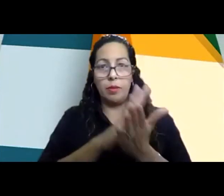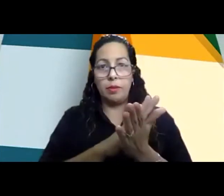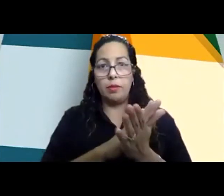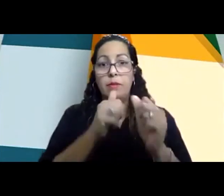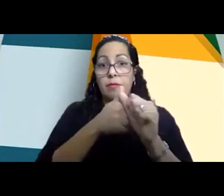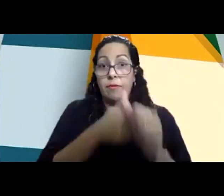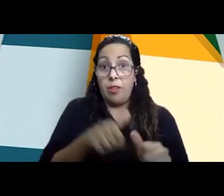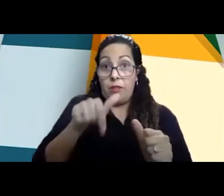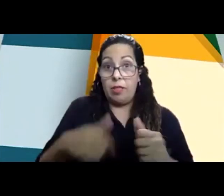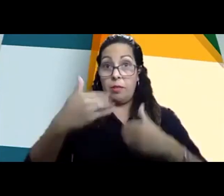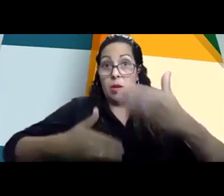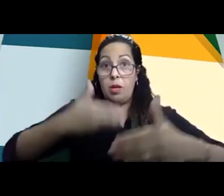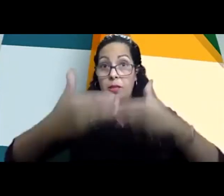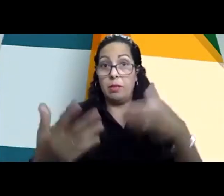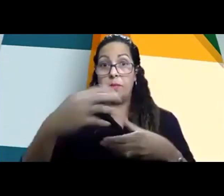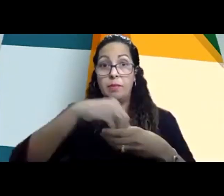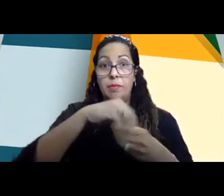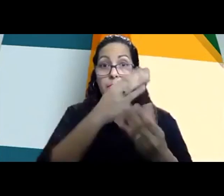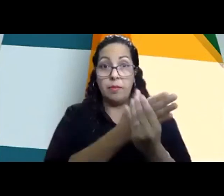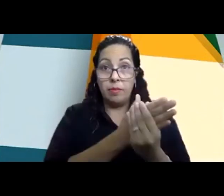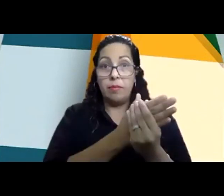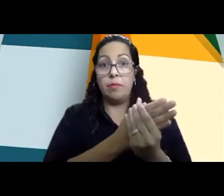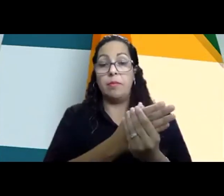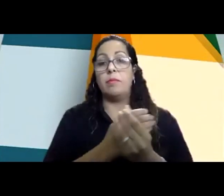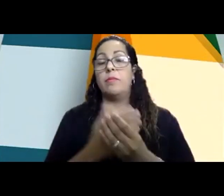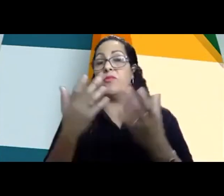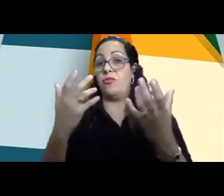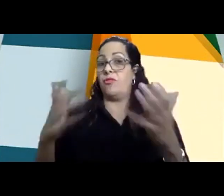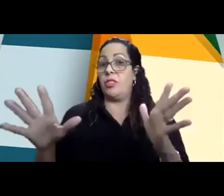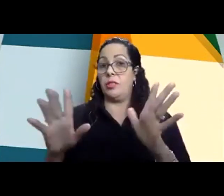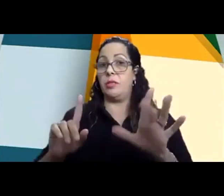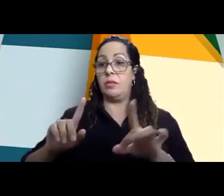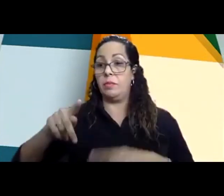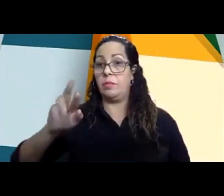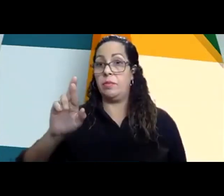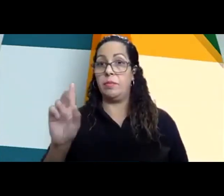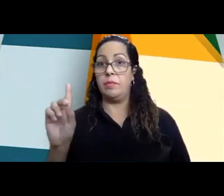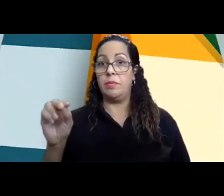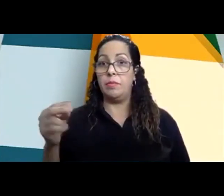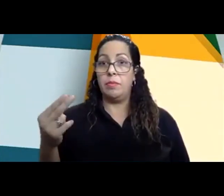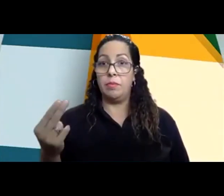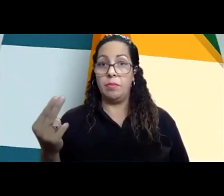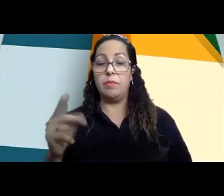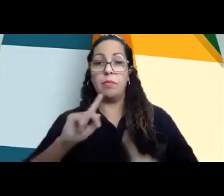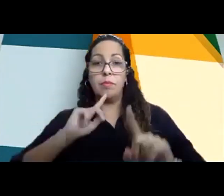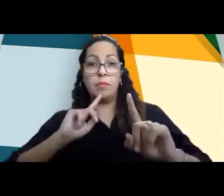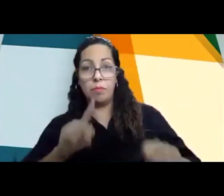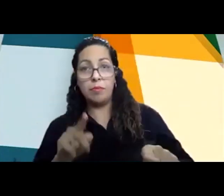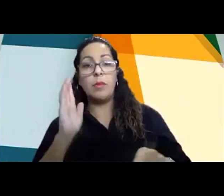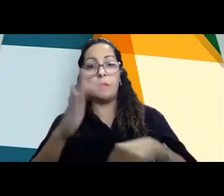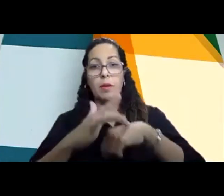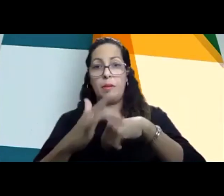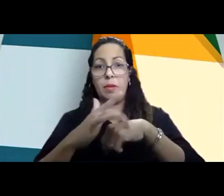procurement process, including addenda issued by the PRDOH, are and will be available